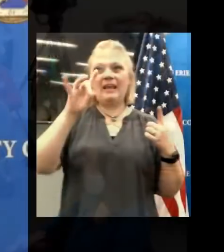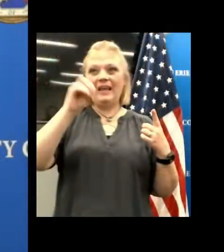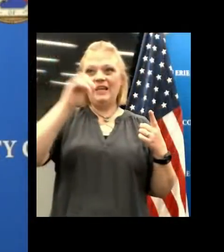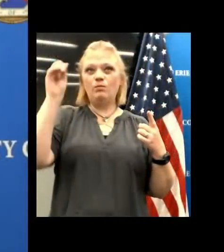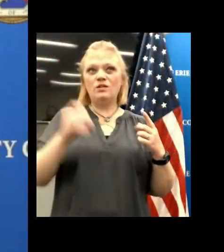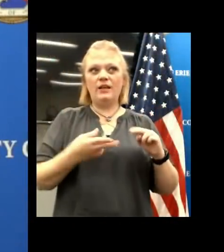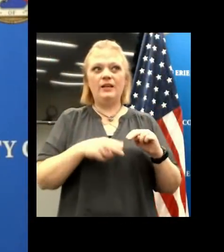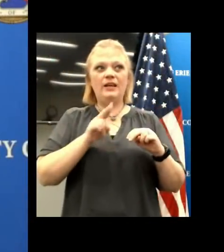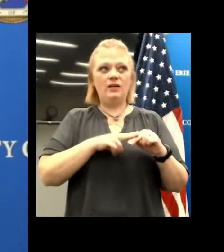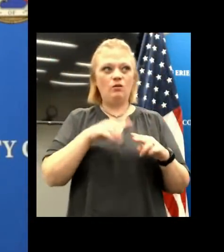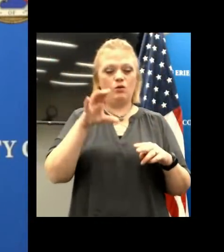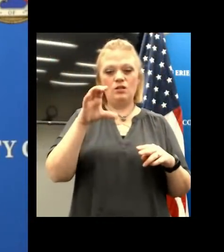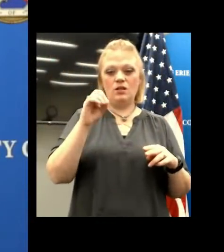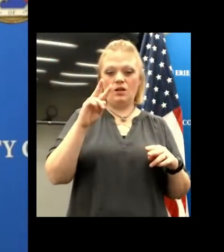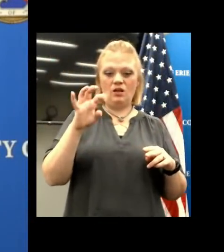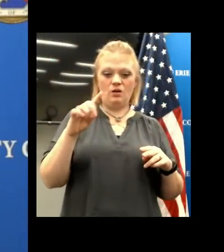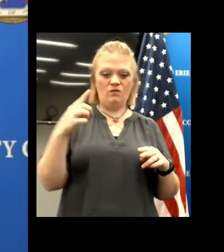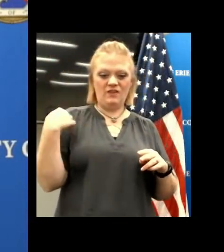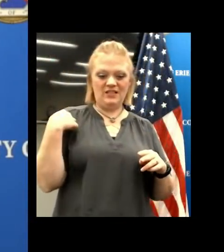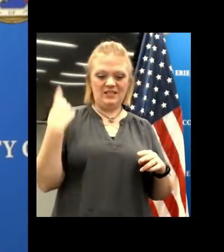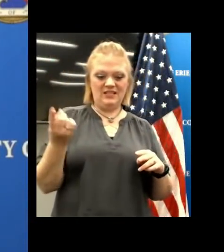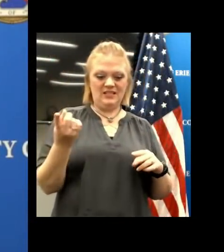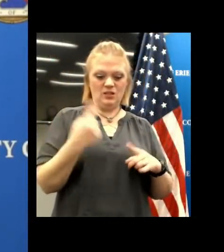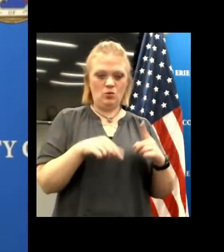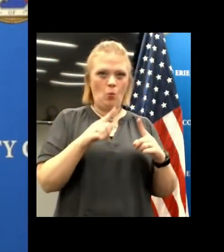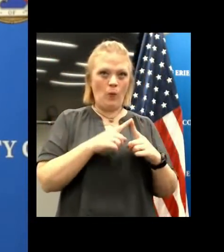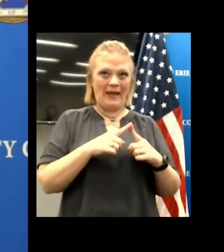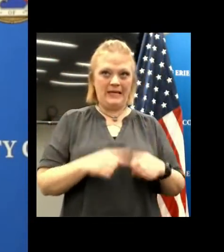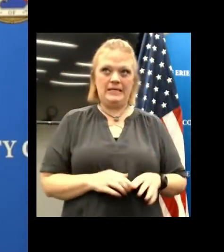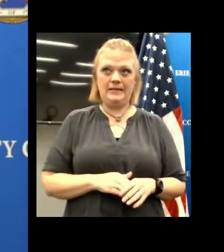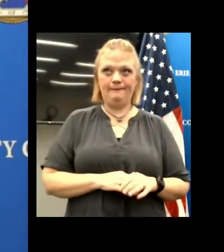80% increase in COVID cases since when?